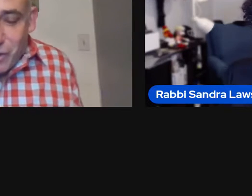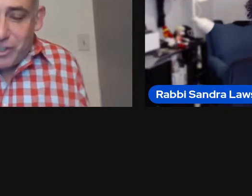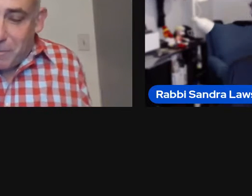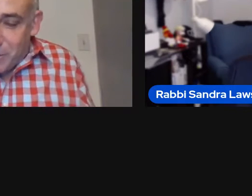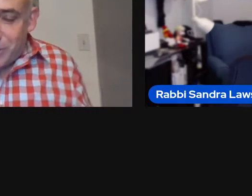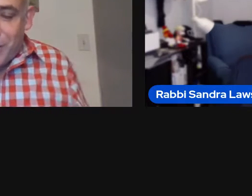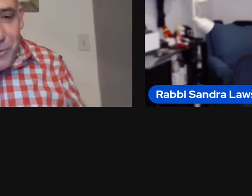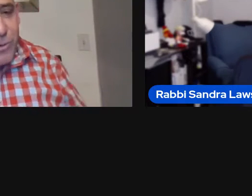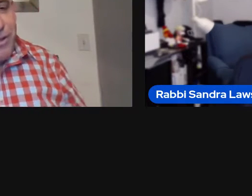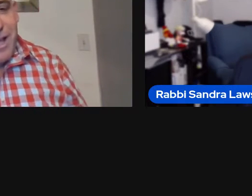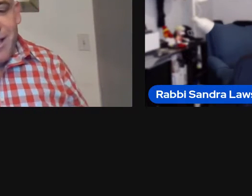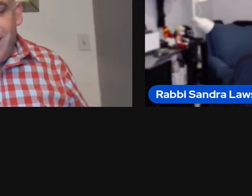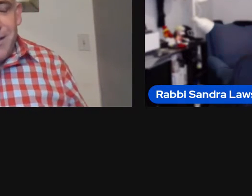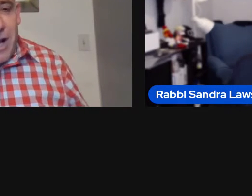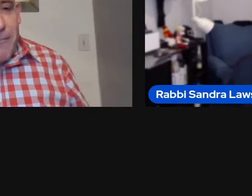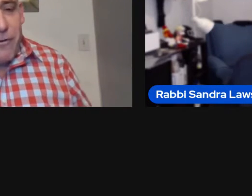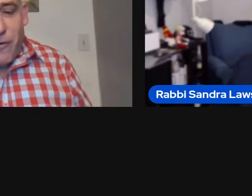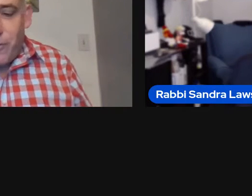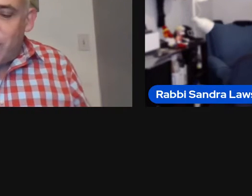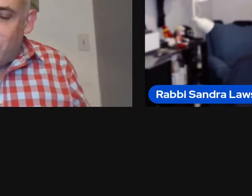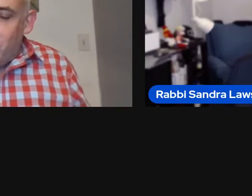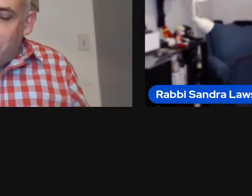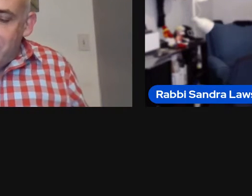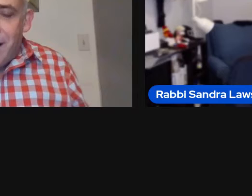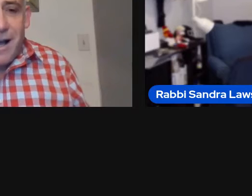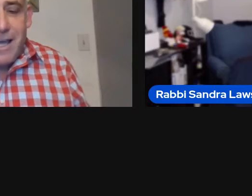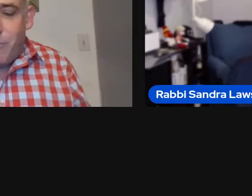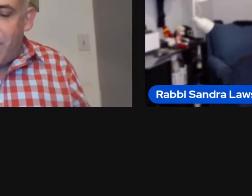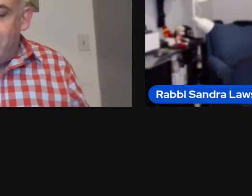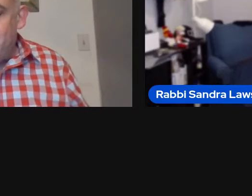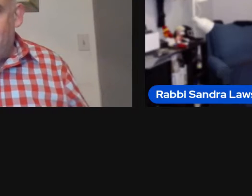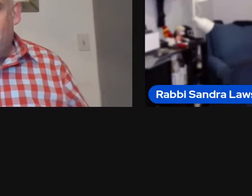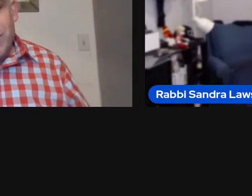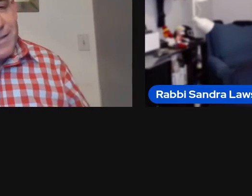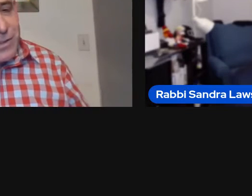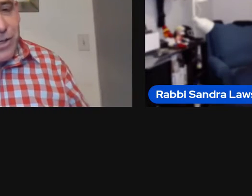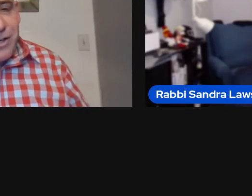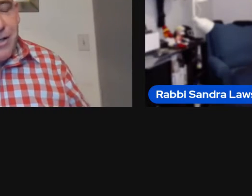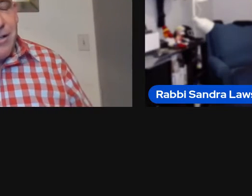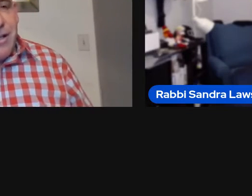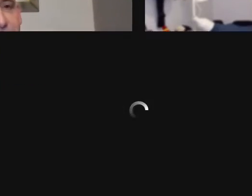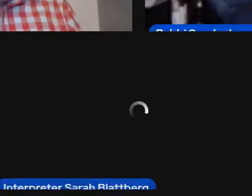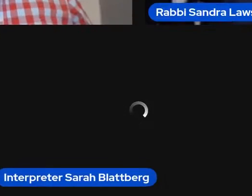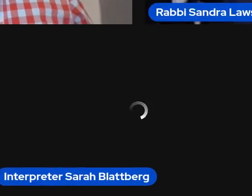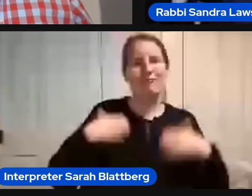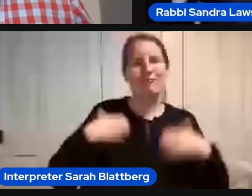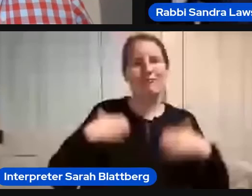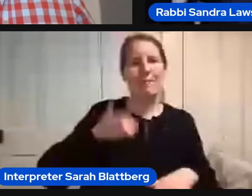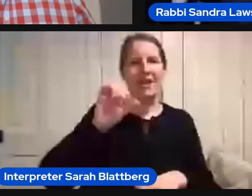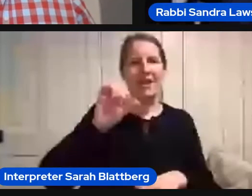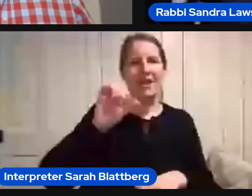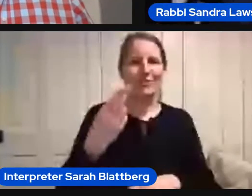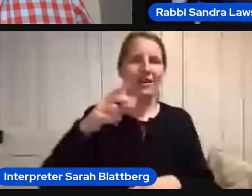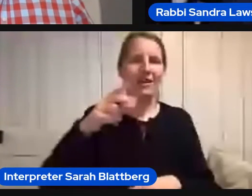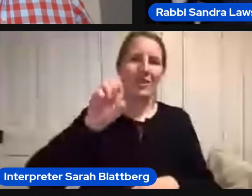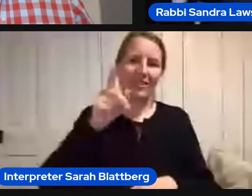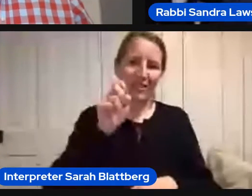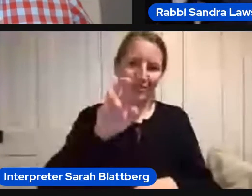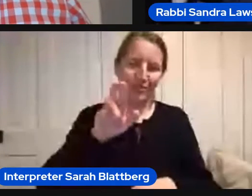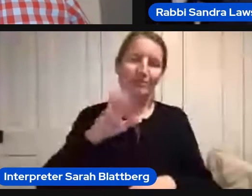Sandra, it is so good to be with you. And for folks who don't know me, I am Rabbi Joshua Lesser. I am an Atlanta